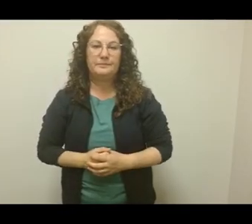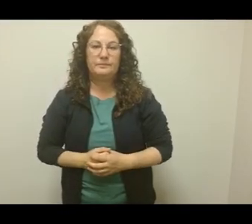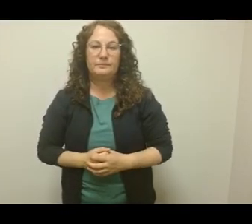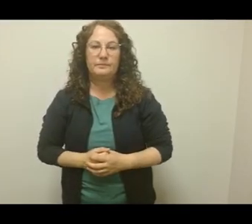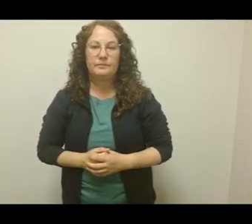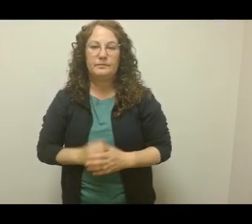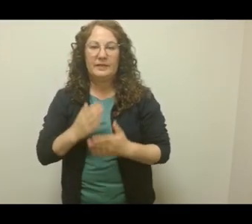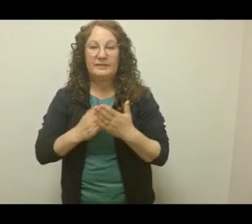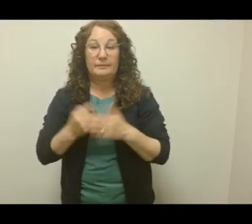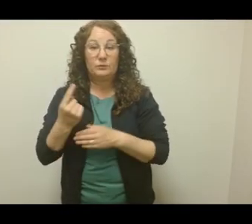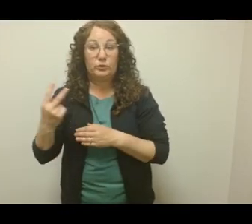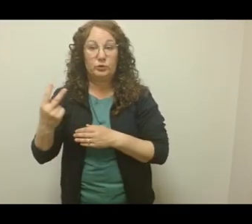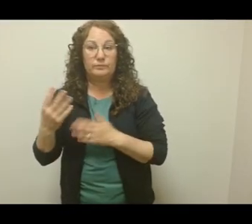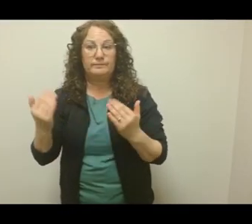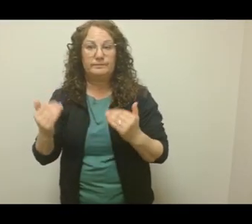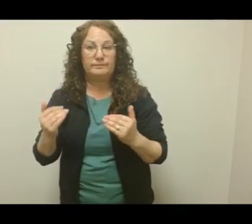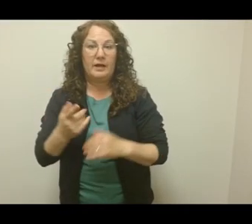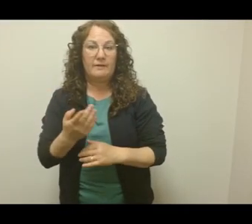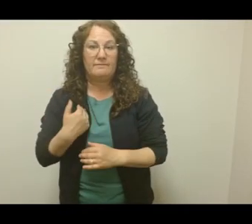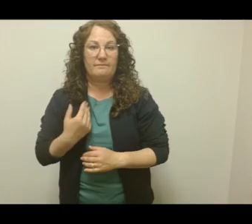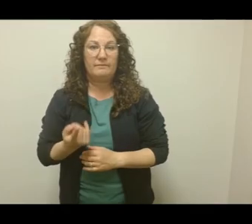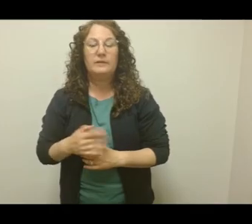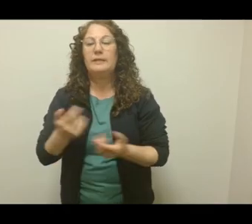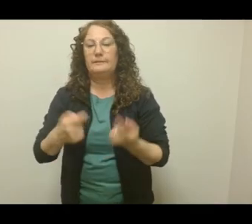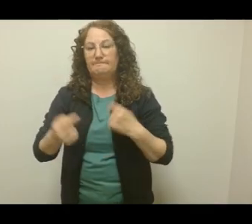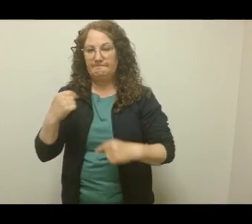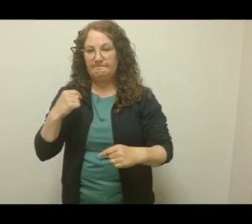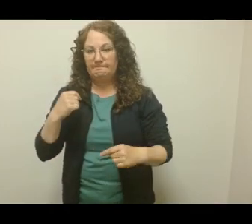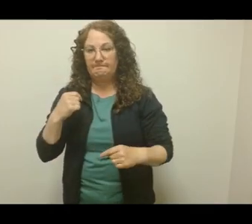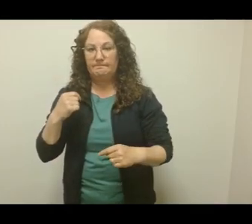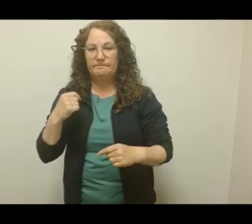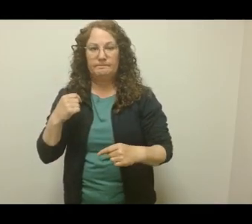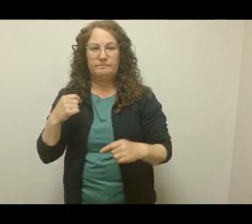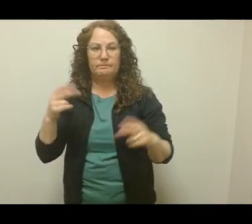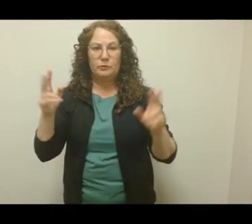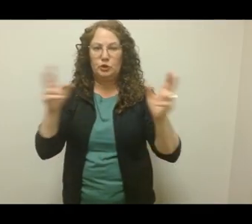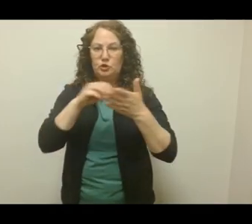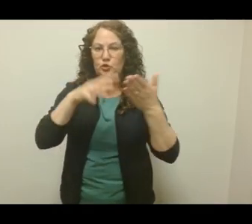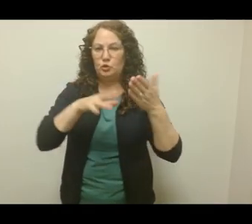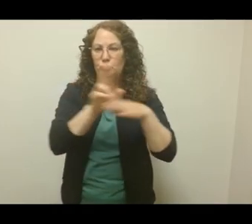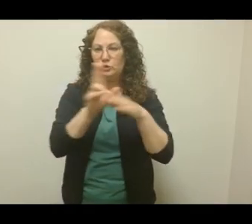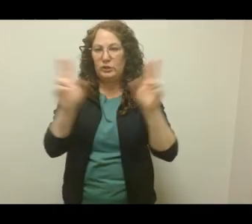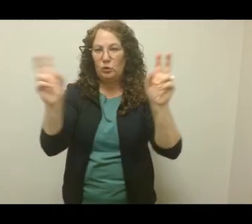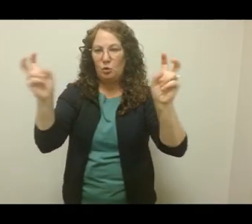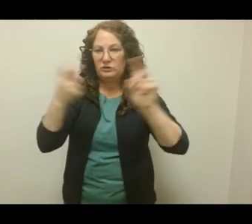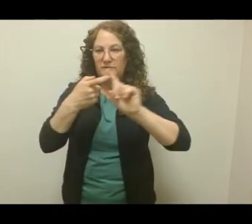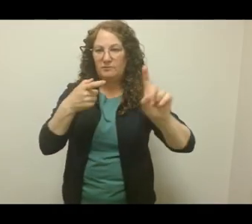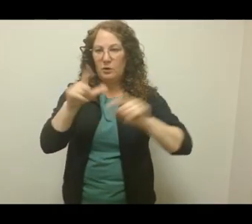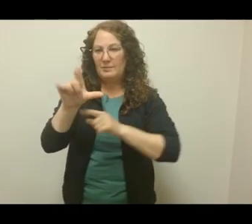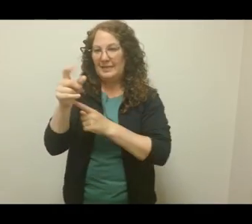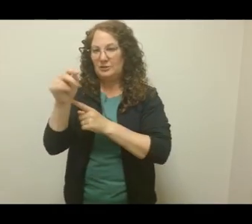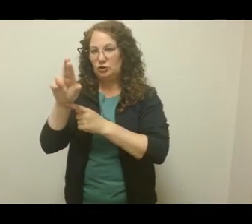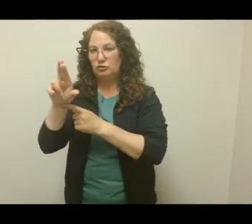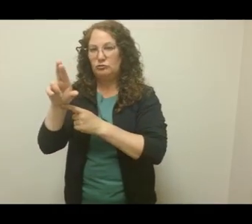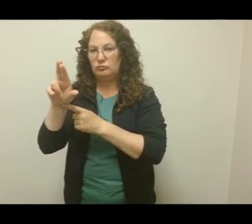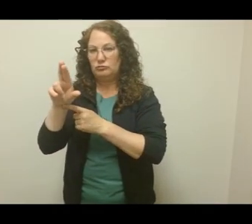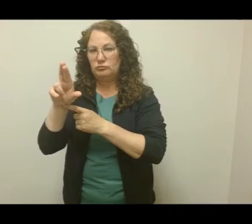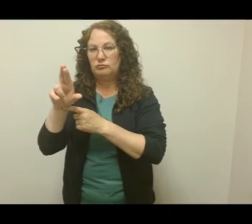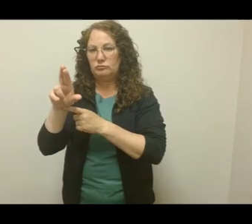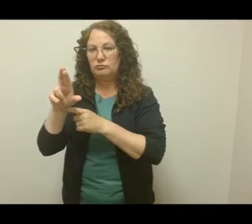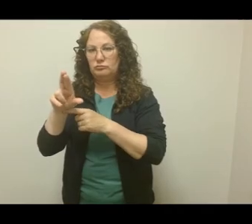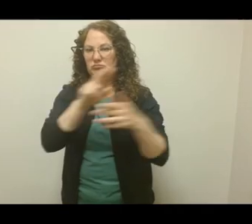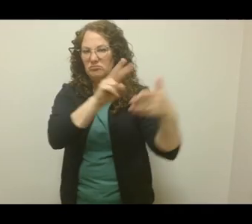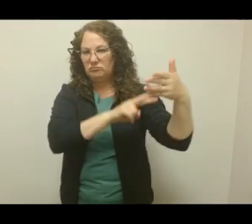steps 1 and 2. So let's go back to our quote about students using quotes from the Leicester source. So